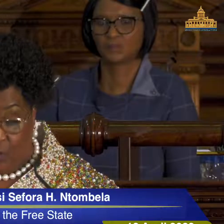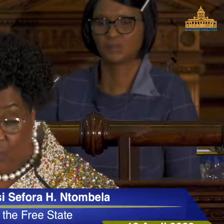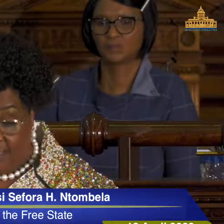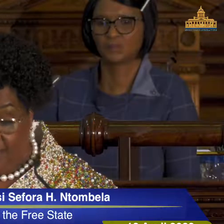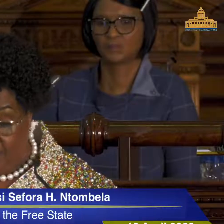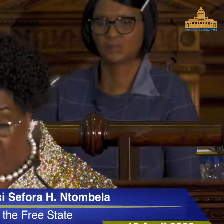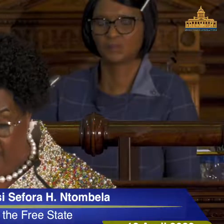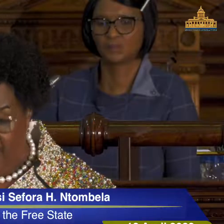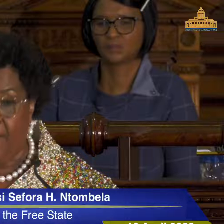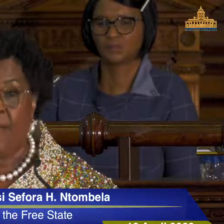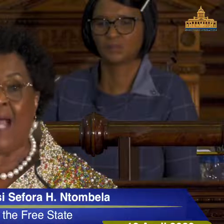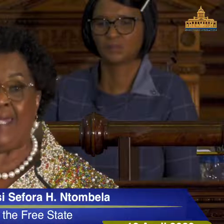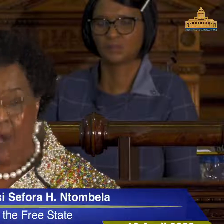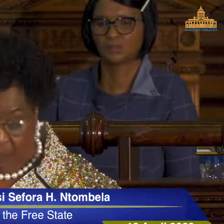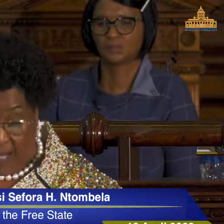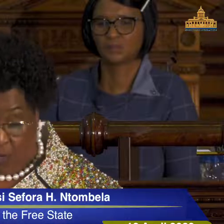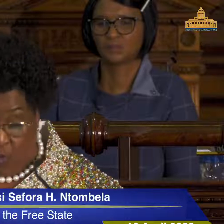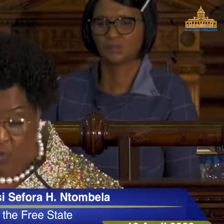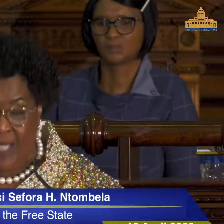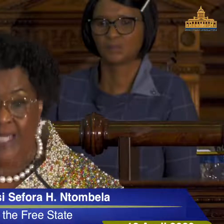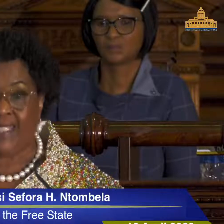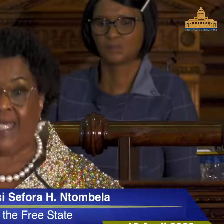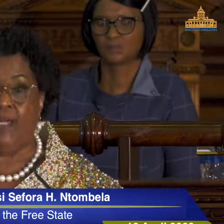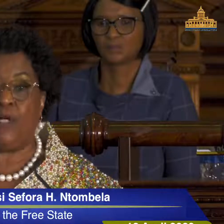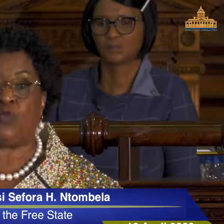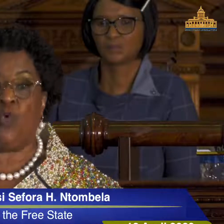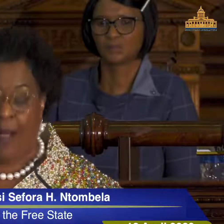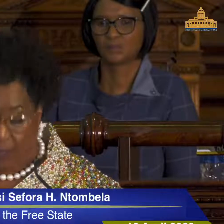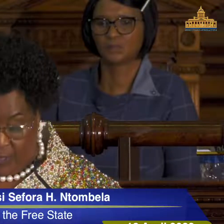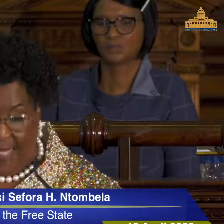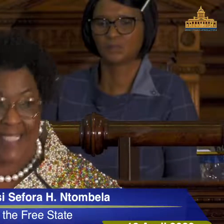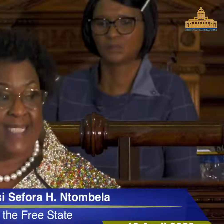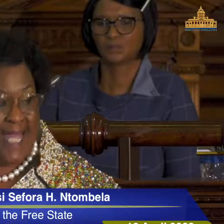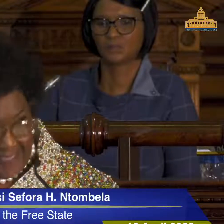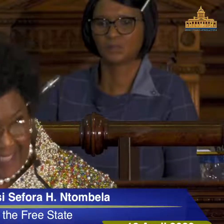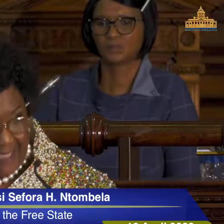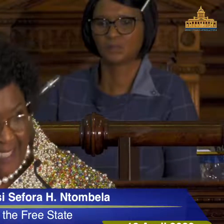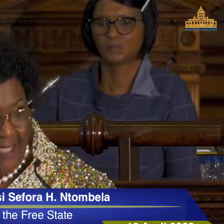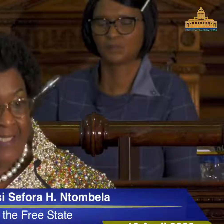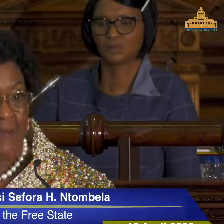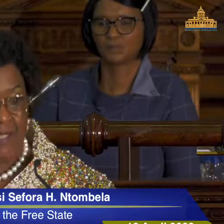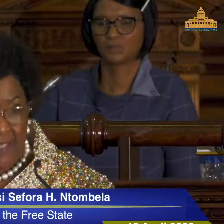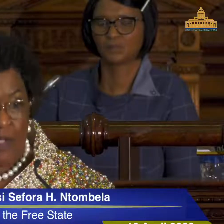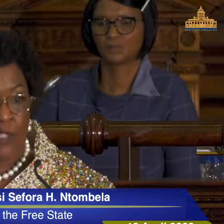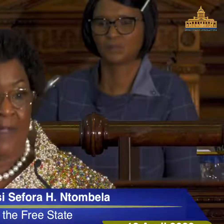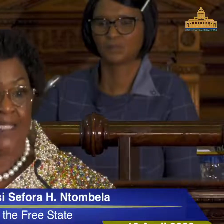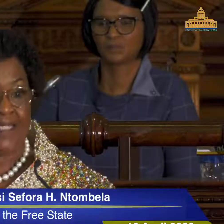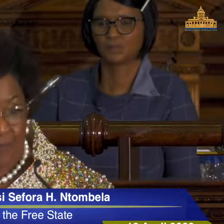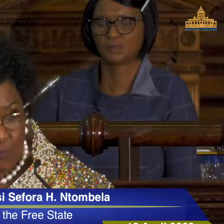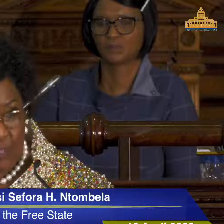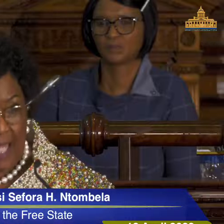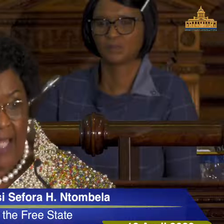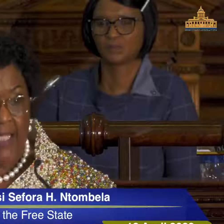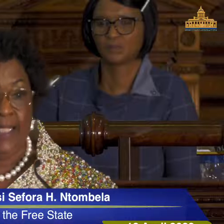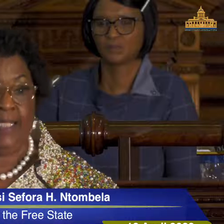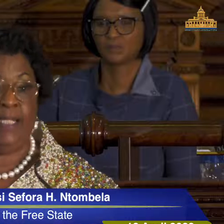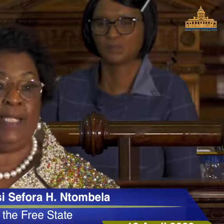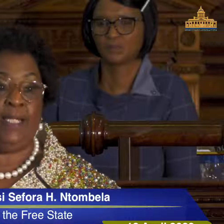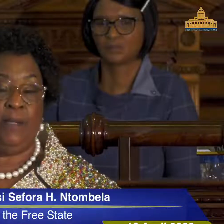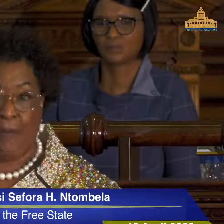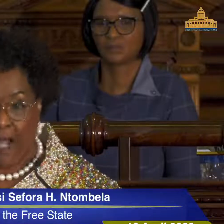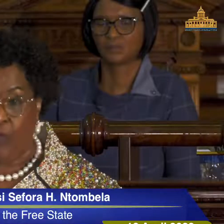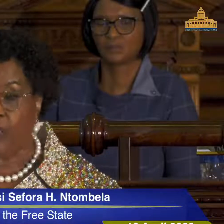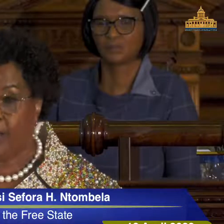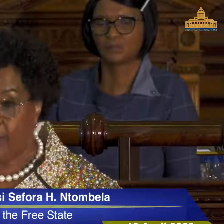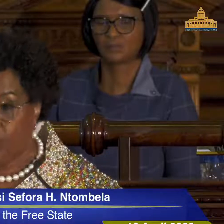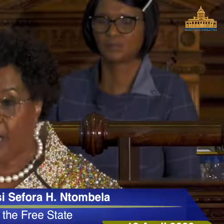re tla ne re thusane le bona mara now Mangaung e se ile matsong a bona ka di 19 the minister o tla ba le teng mona